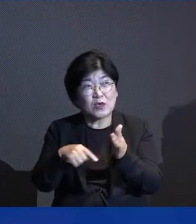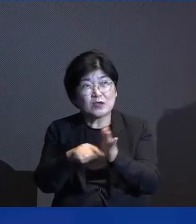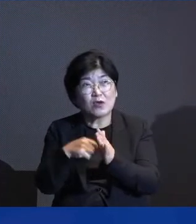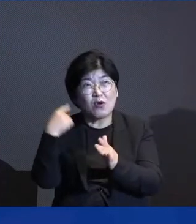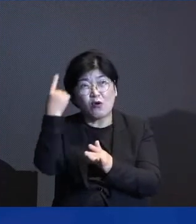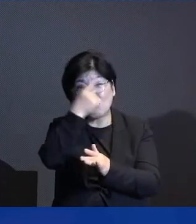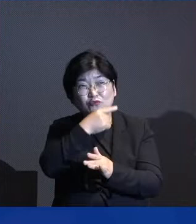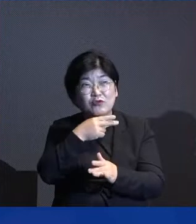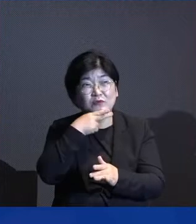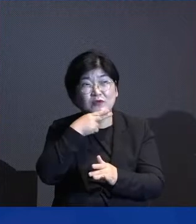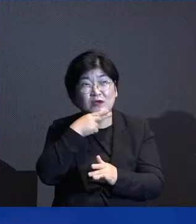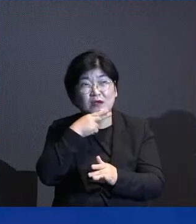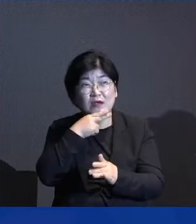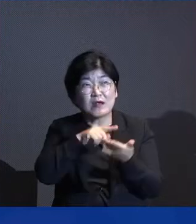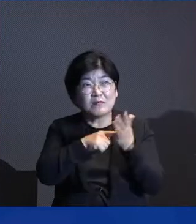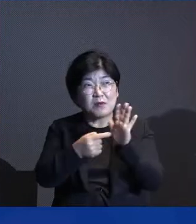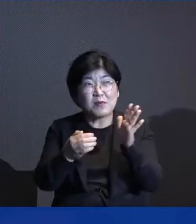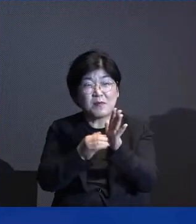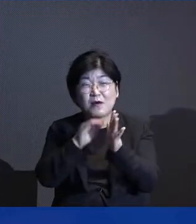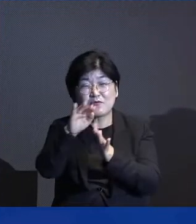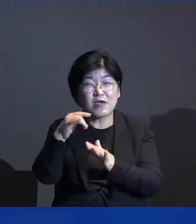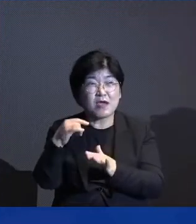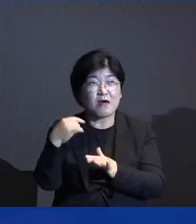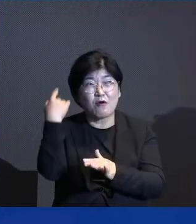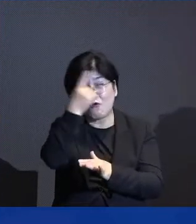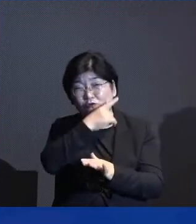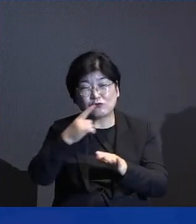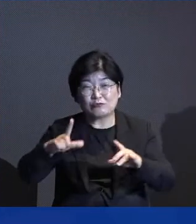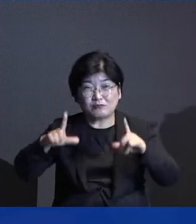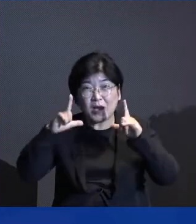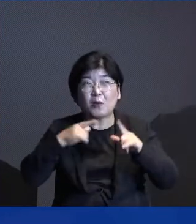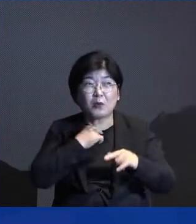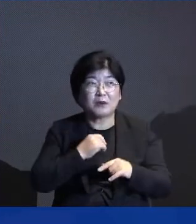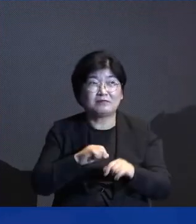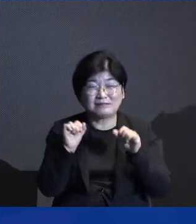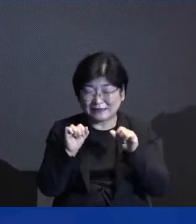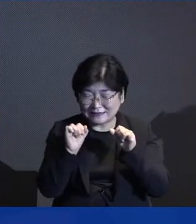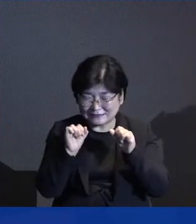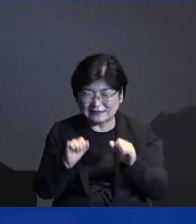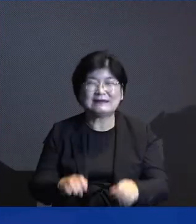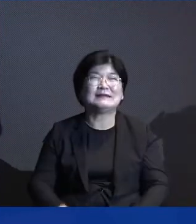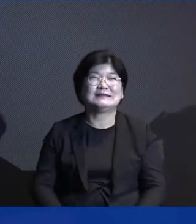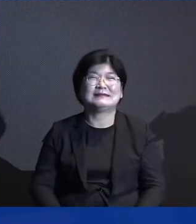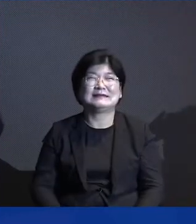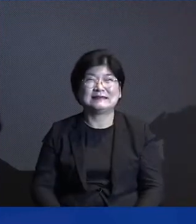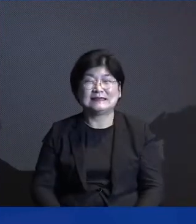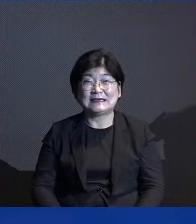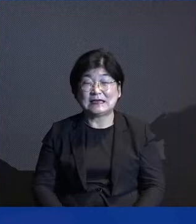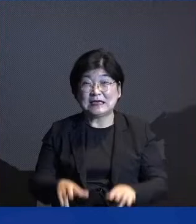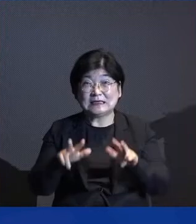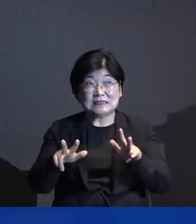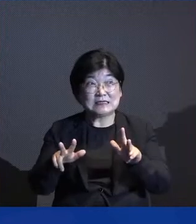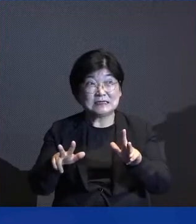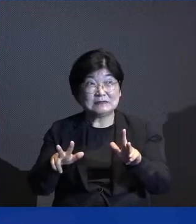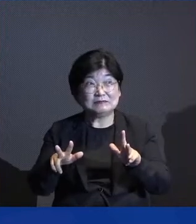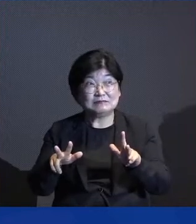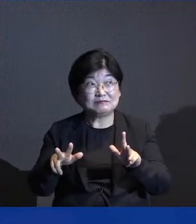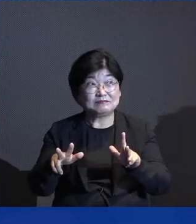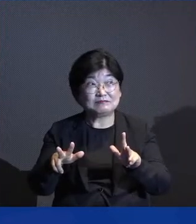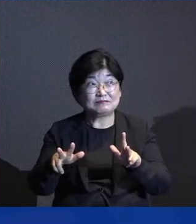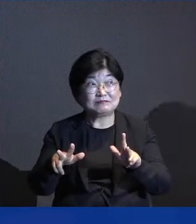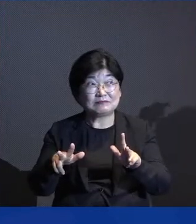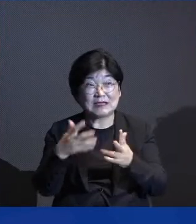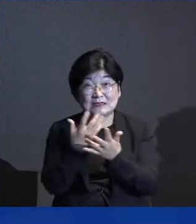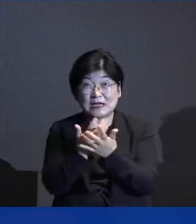good afternoon, everybody. Do you think you are watching my slide now or not? Oh, we don't see